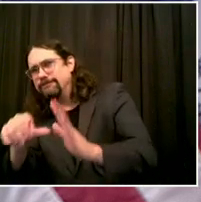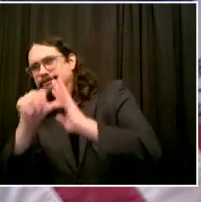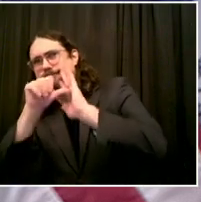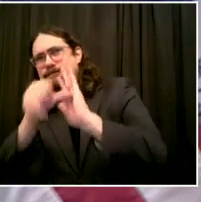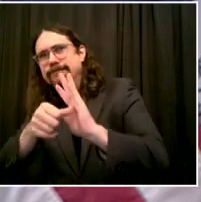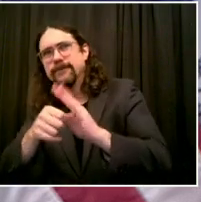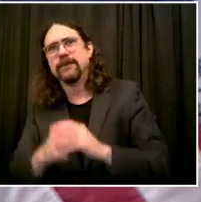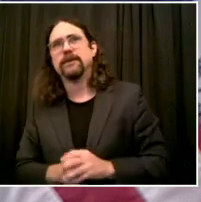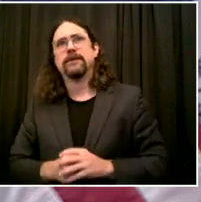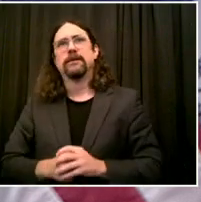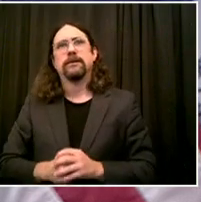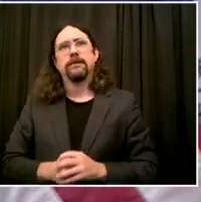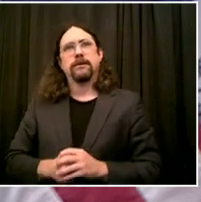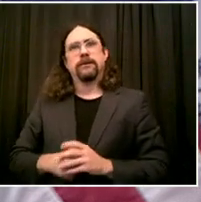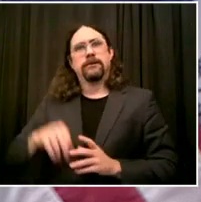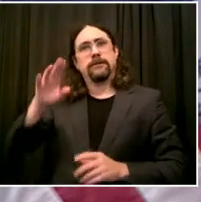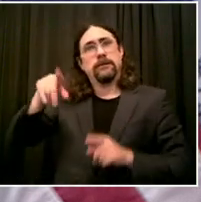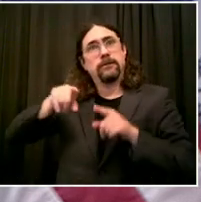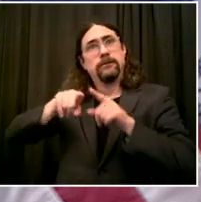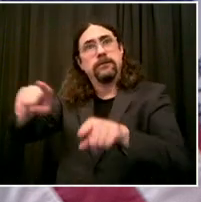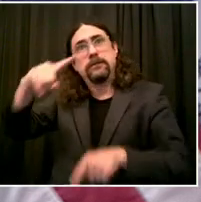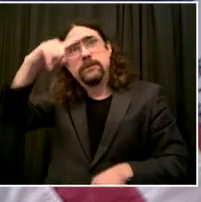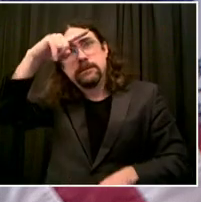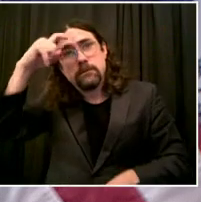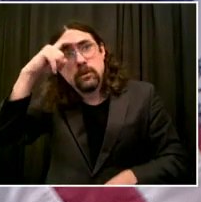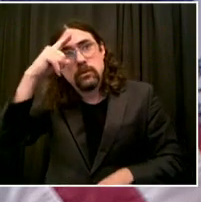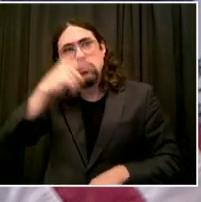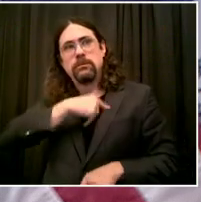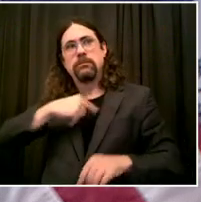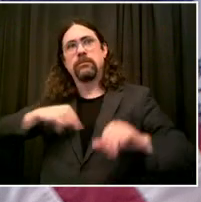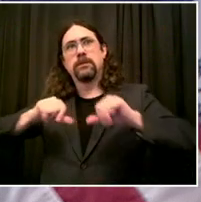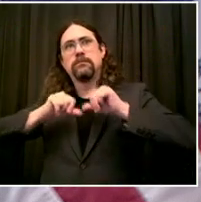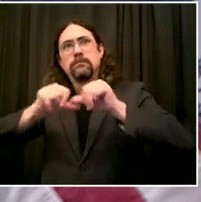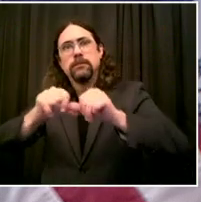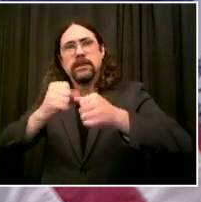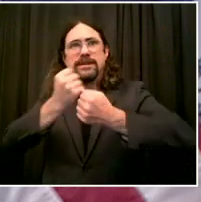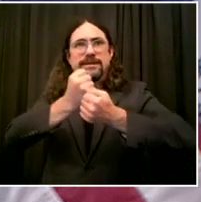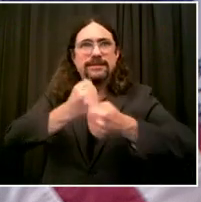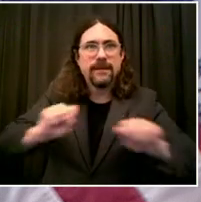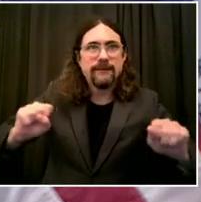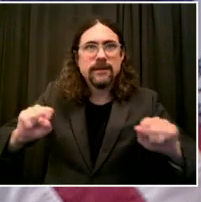a much better situation. Again, phase 1 has gone really